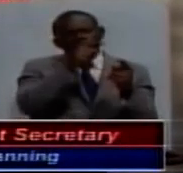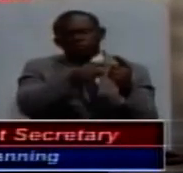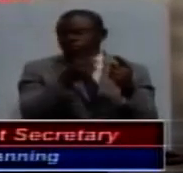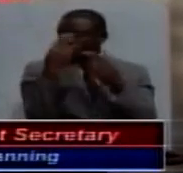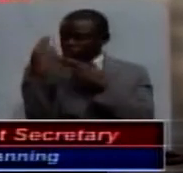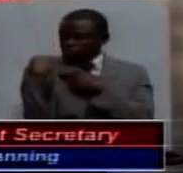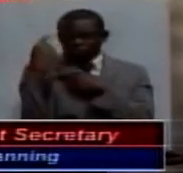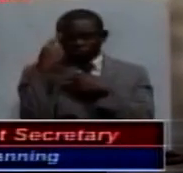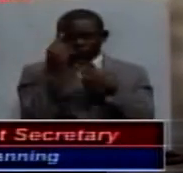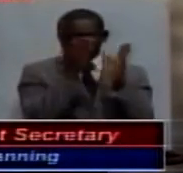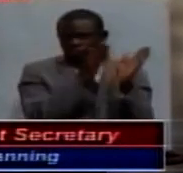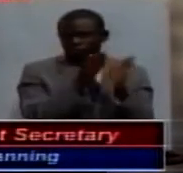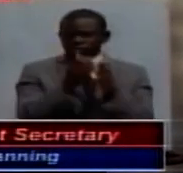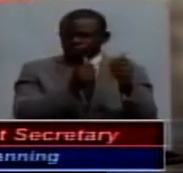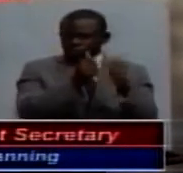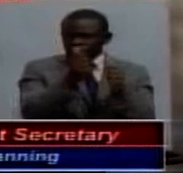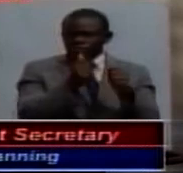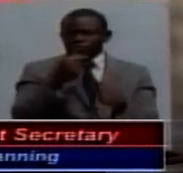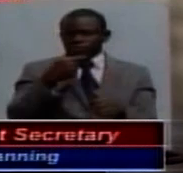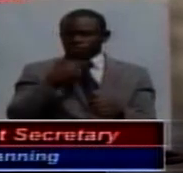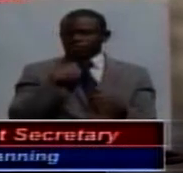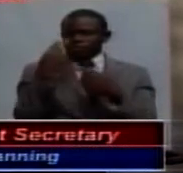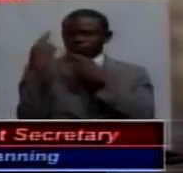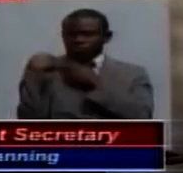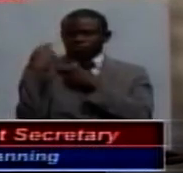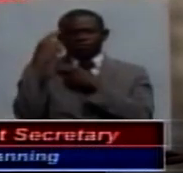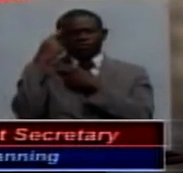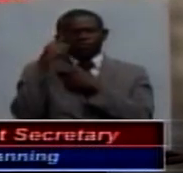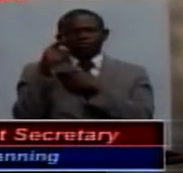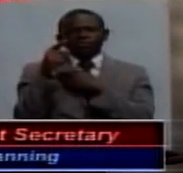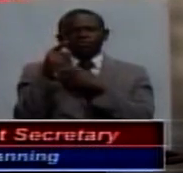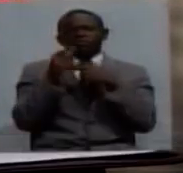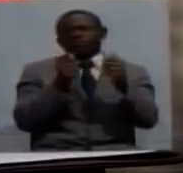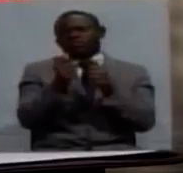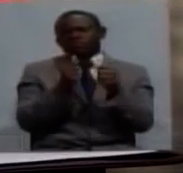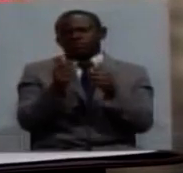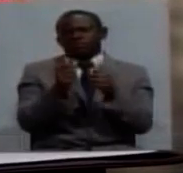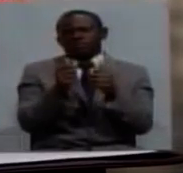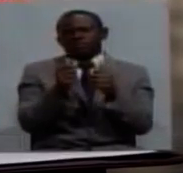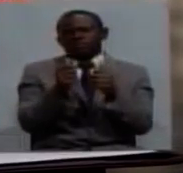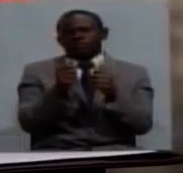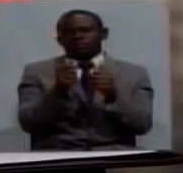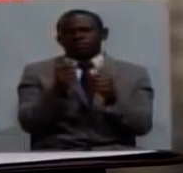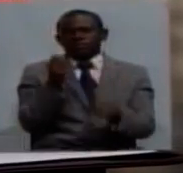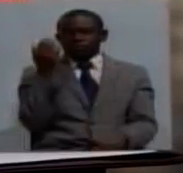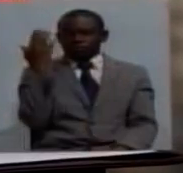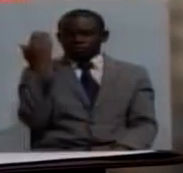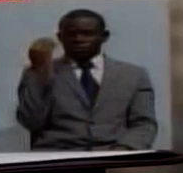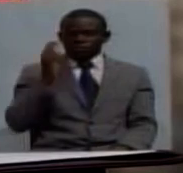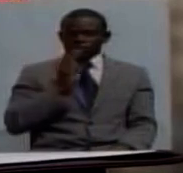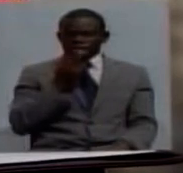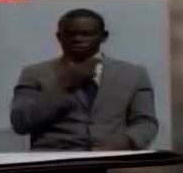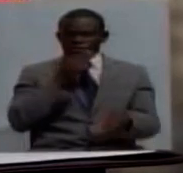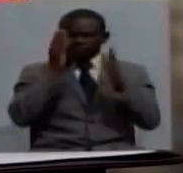monitoring and evaluation. And that actually means that in the past, we've actually looked at monitoring and evaluation like